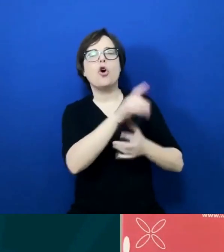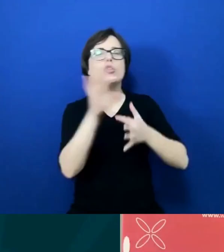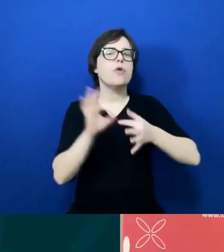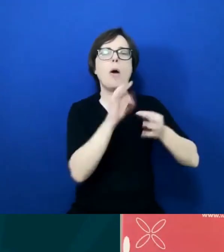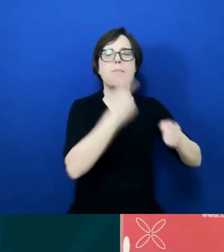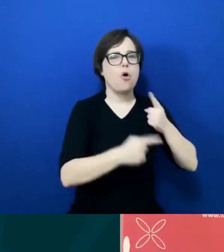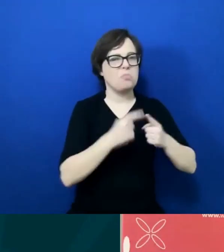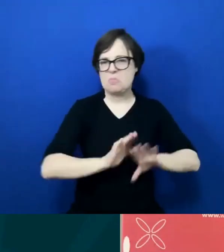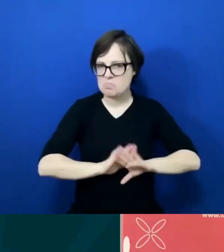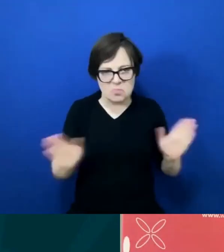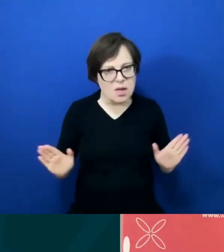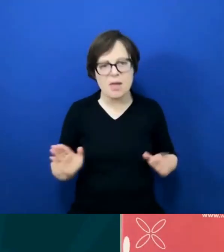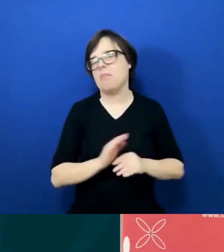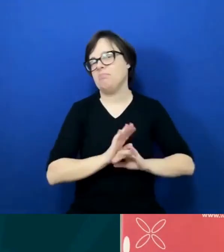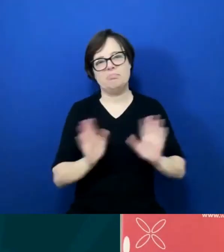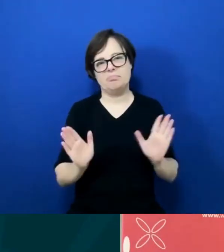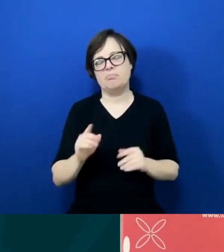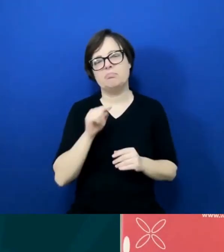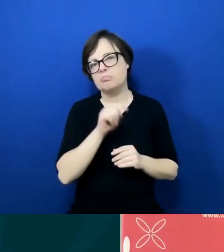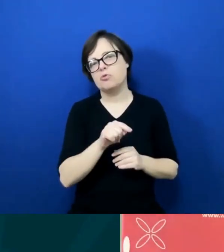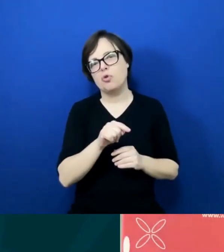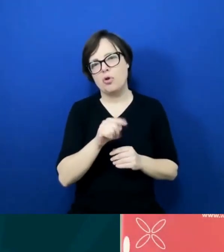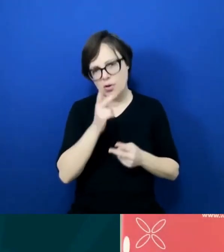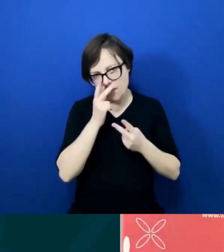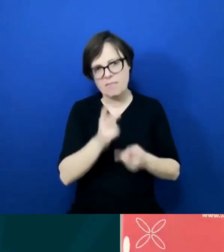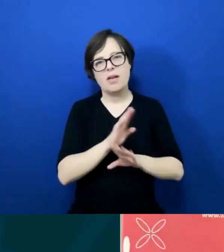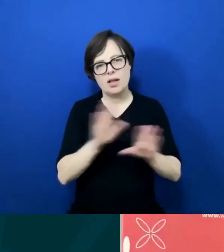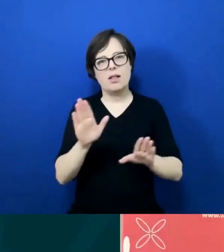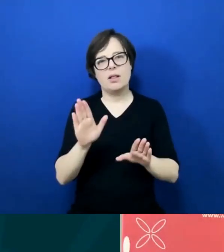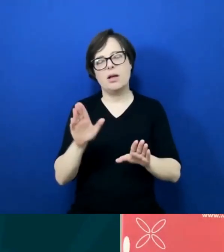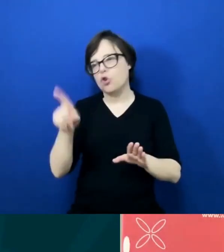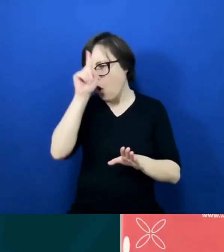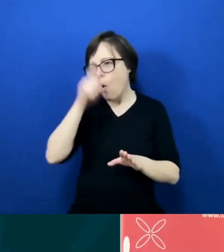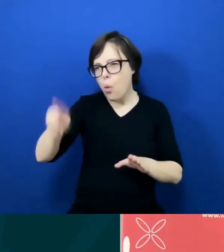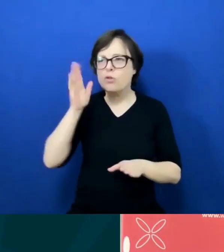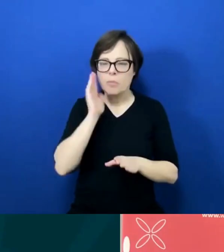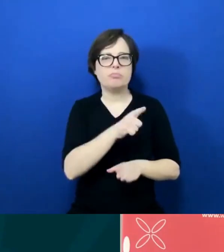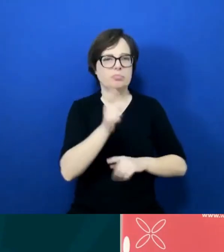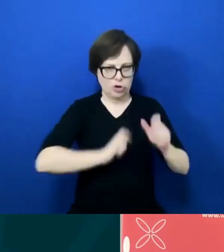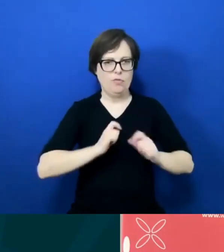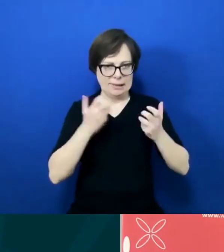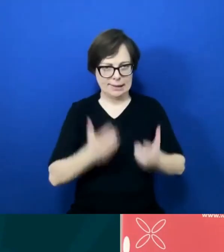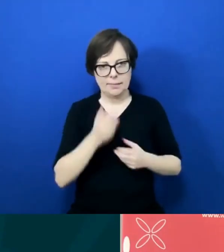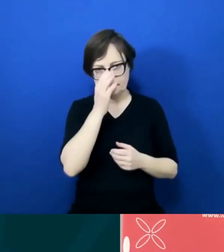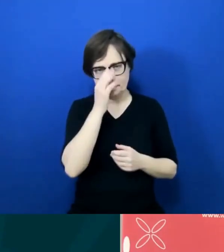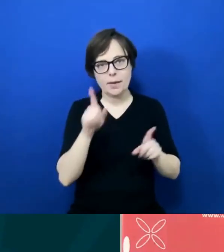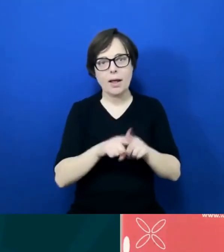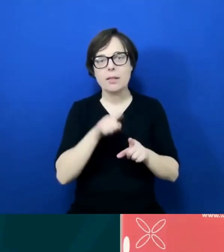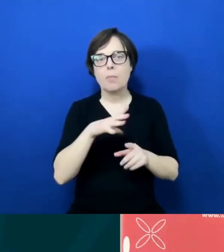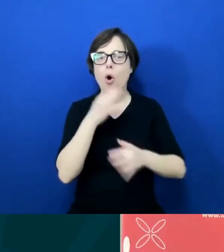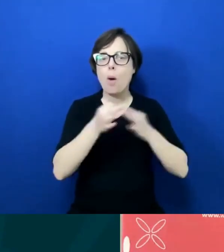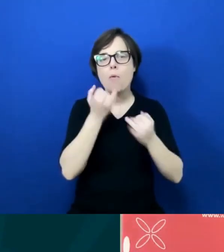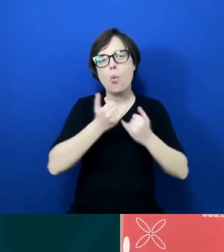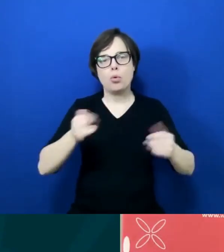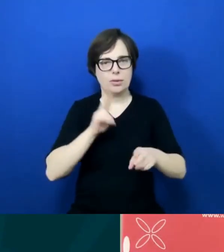it is not politically connect, it is positively connect, and this approach usually works very well for the